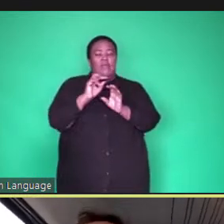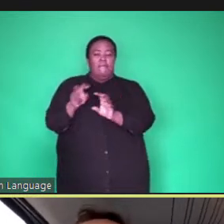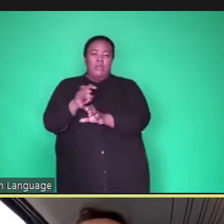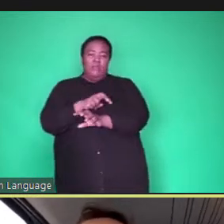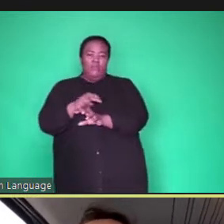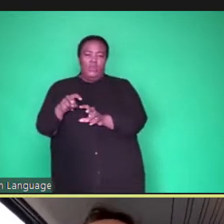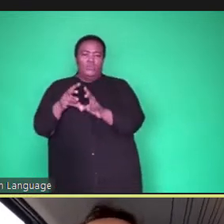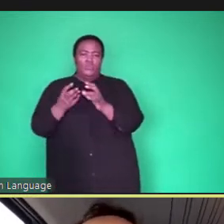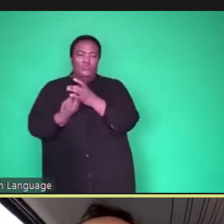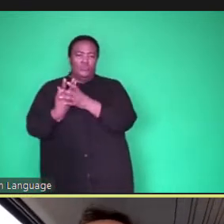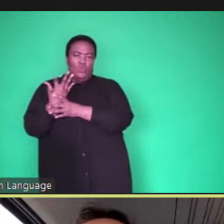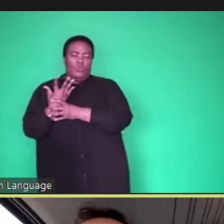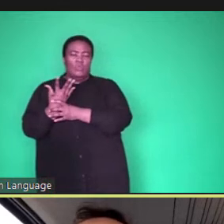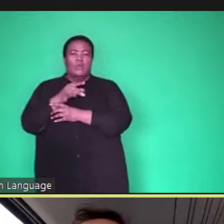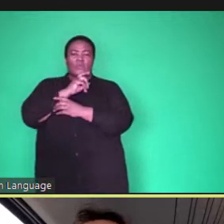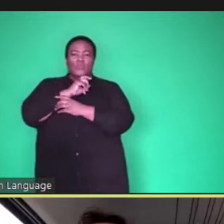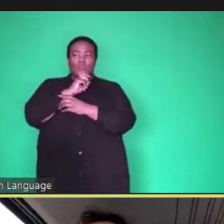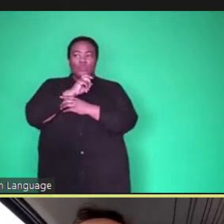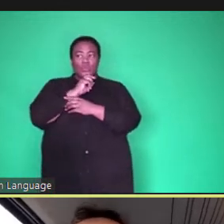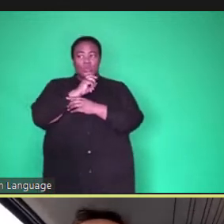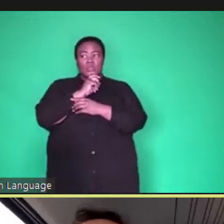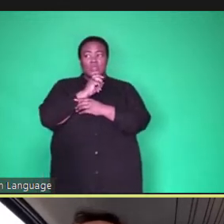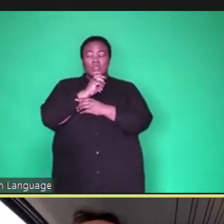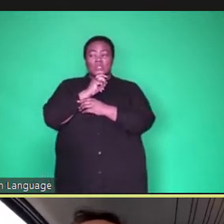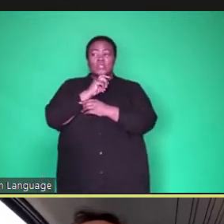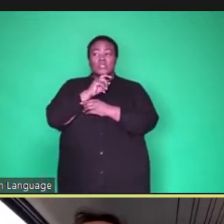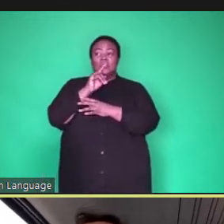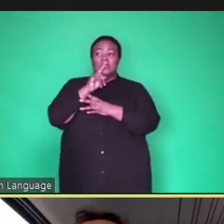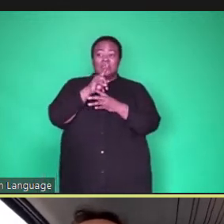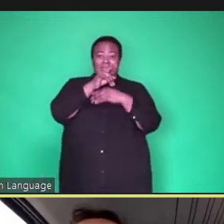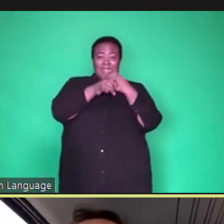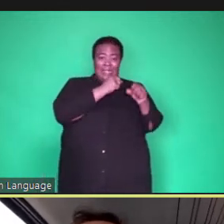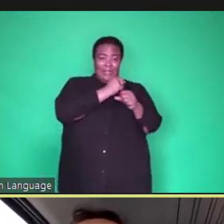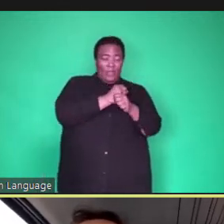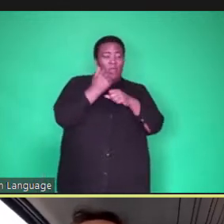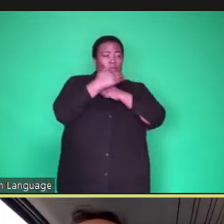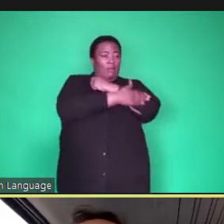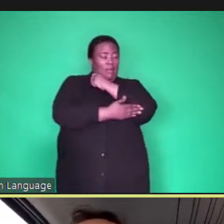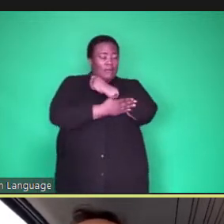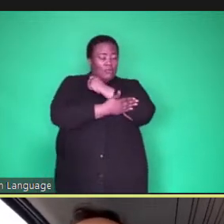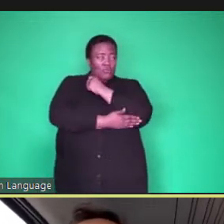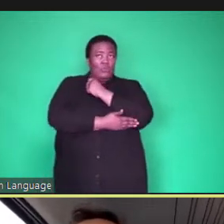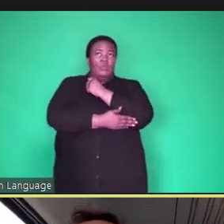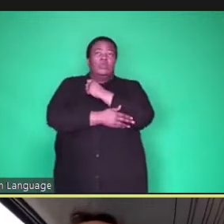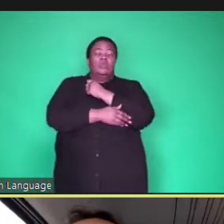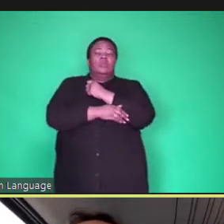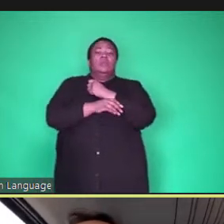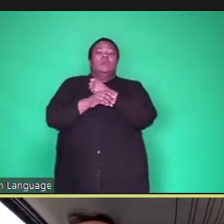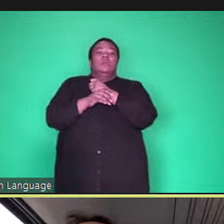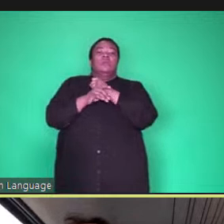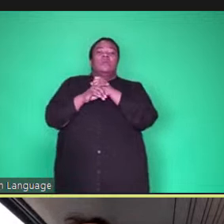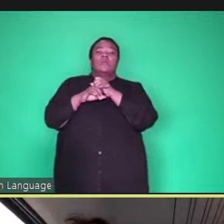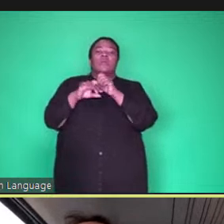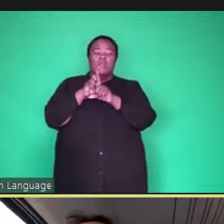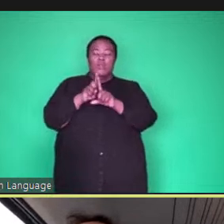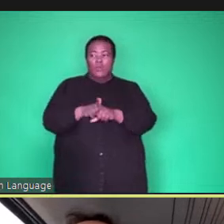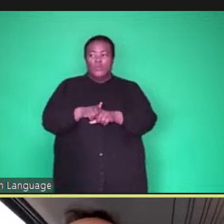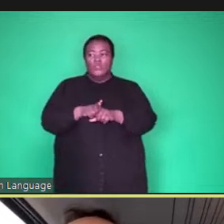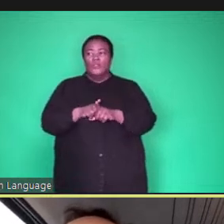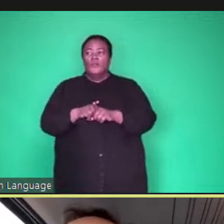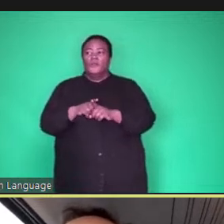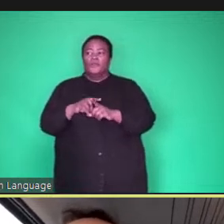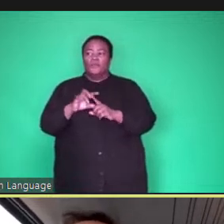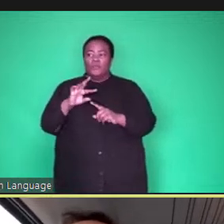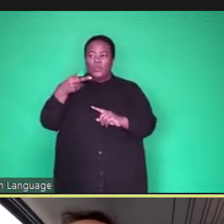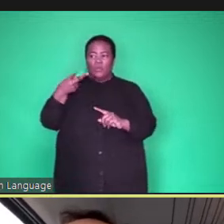and using as covariates the year, the country, the proportion urban, and the proportion urban squared. For